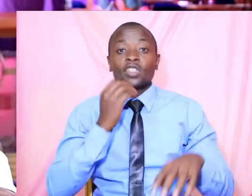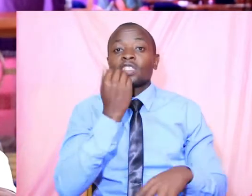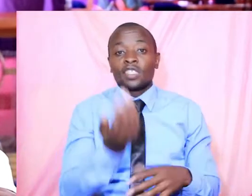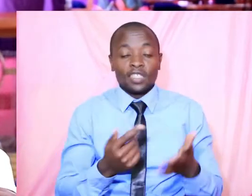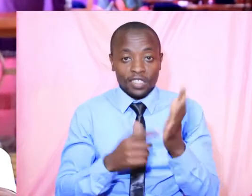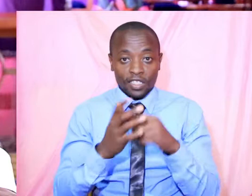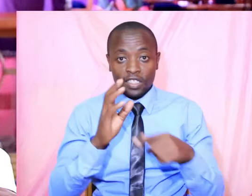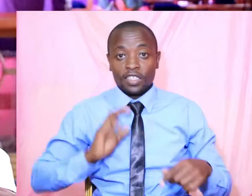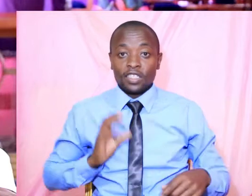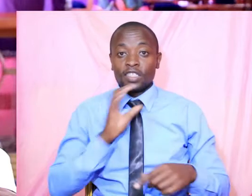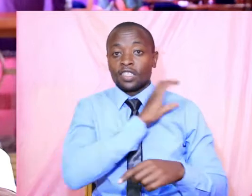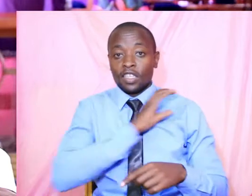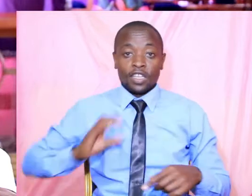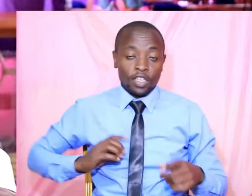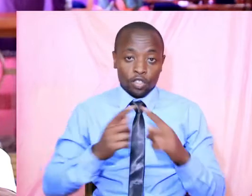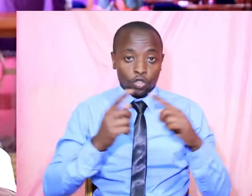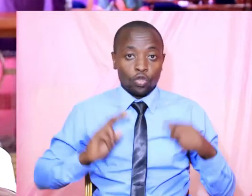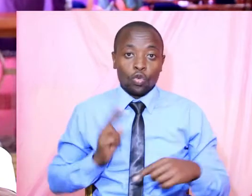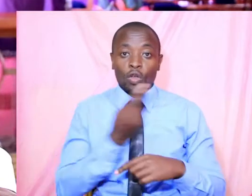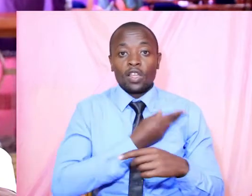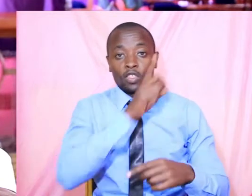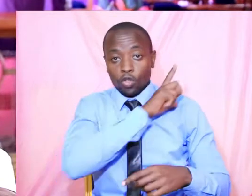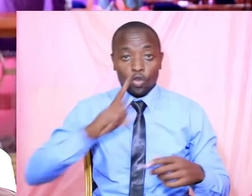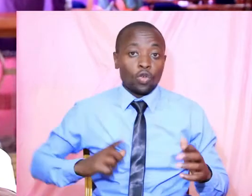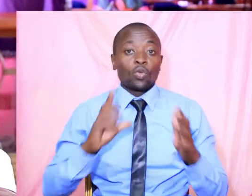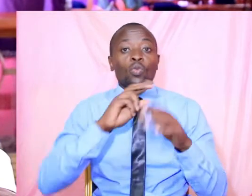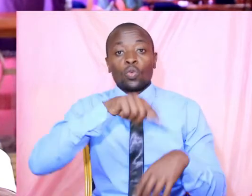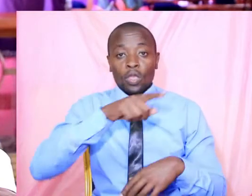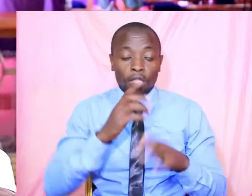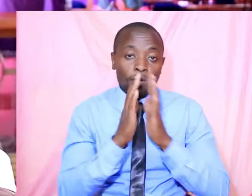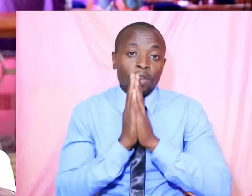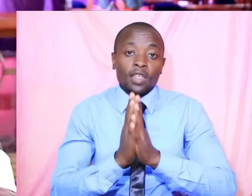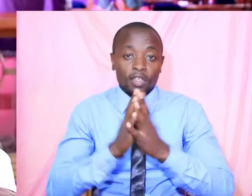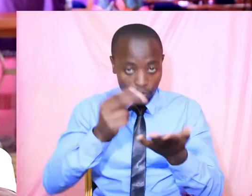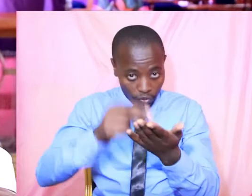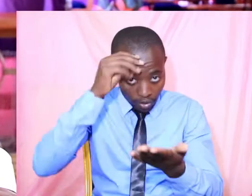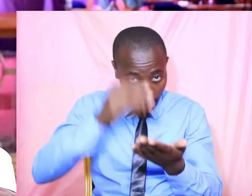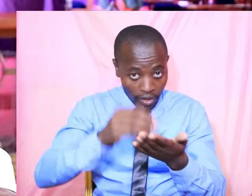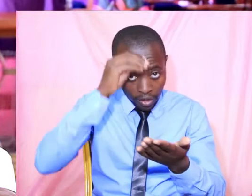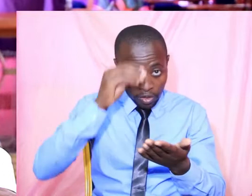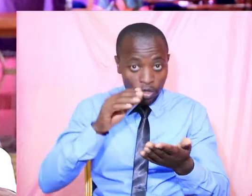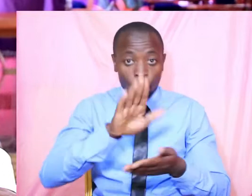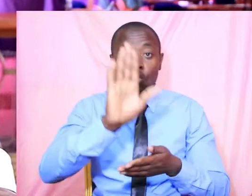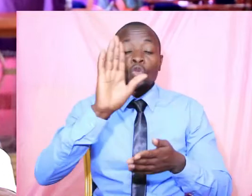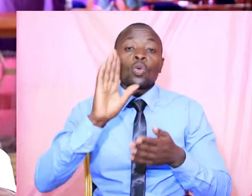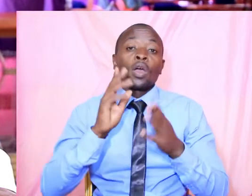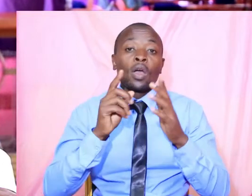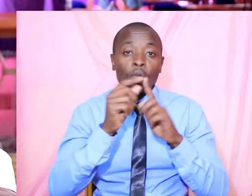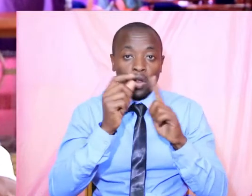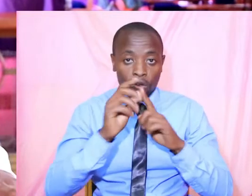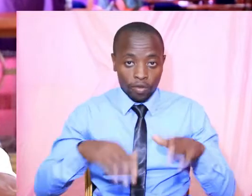us. Lord, we pray that even as we continue studying your word, you may give us your